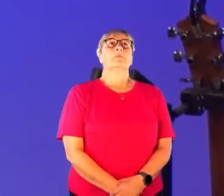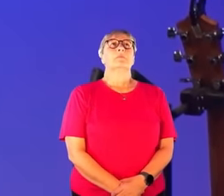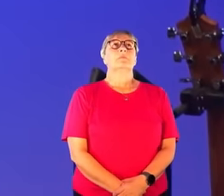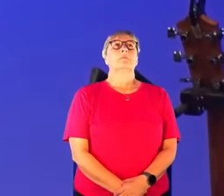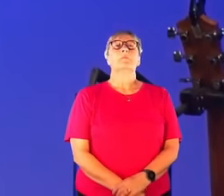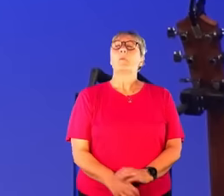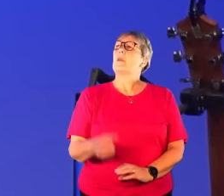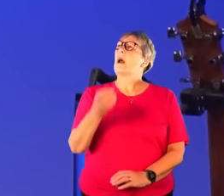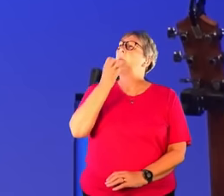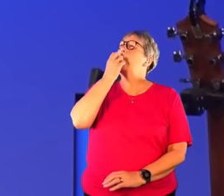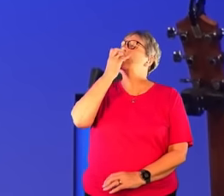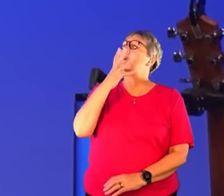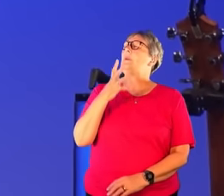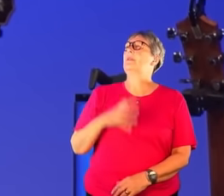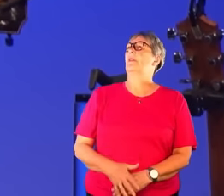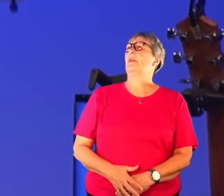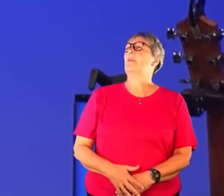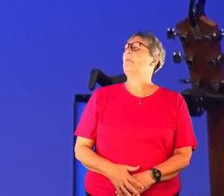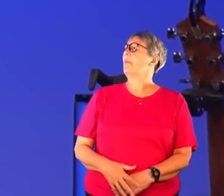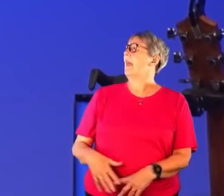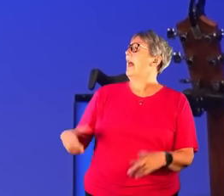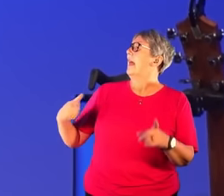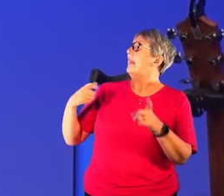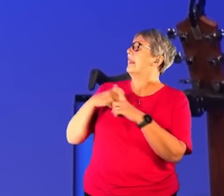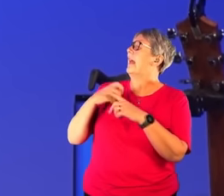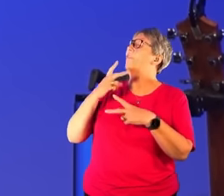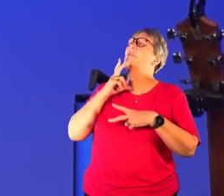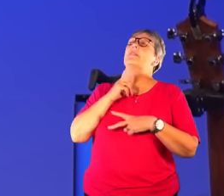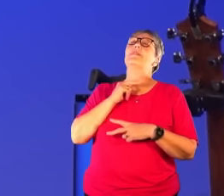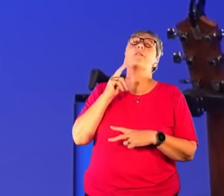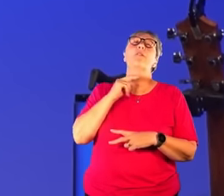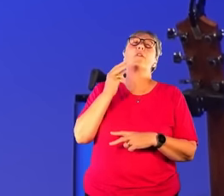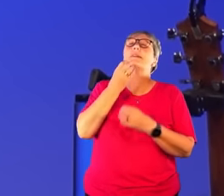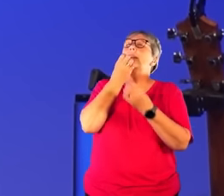Beautiful. Catherine's got such a beautiful voice,